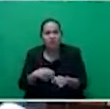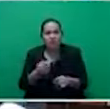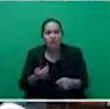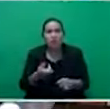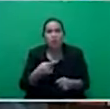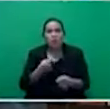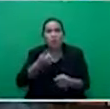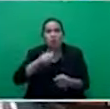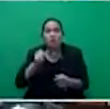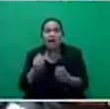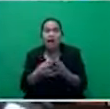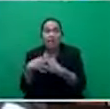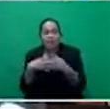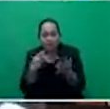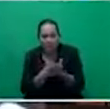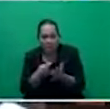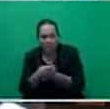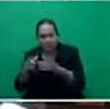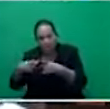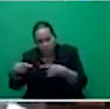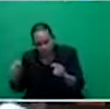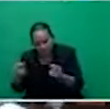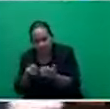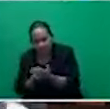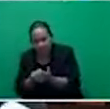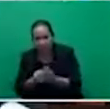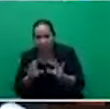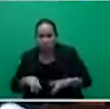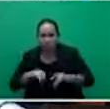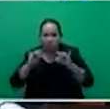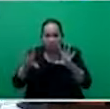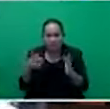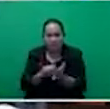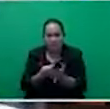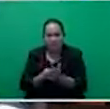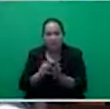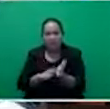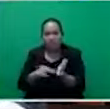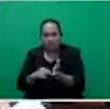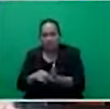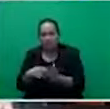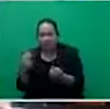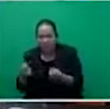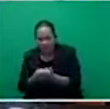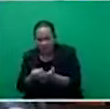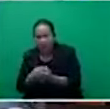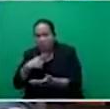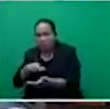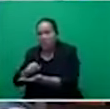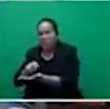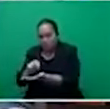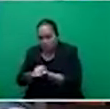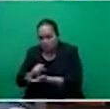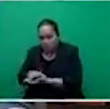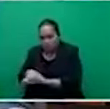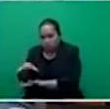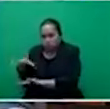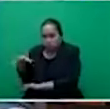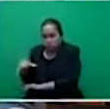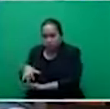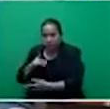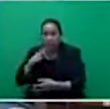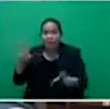trade in Japanese yen, Australian dollars, US dollars, Australian dollars. Mr. Speaker, sir. Mr. Speaker, sir, with borders closed and the